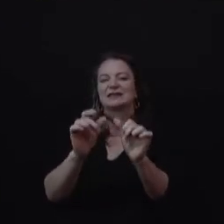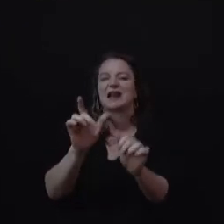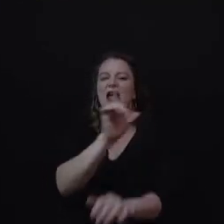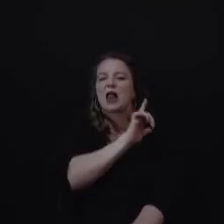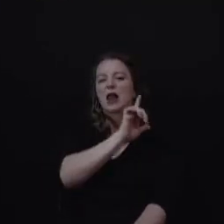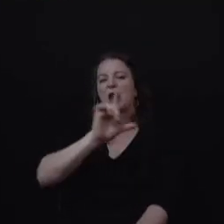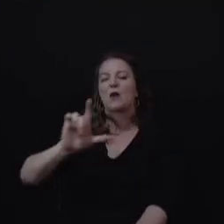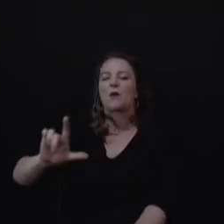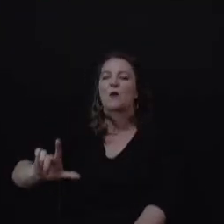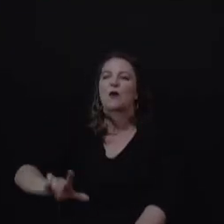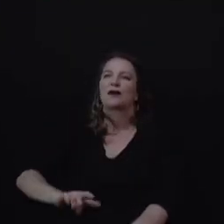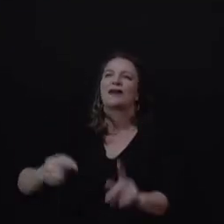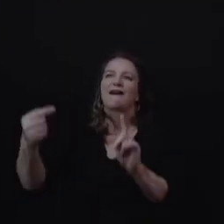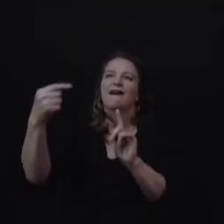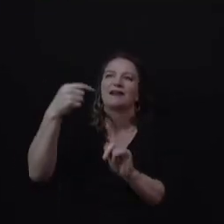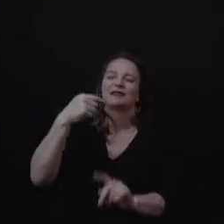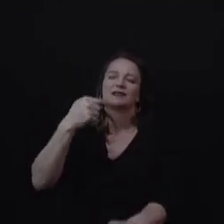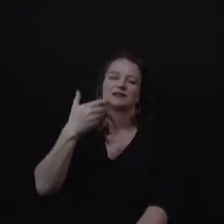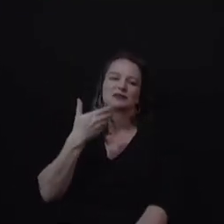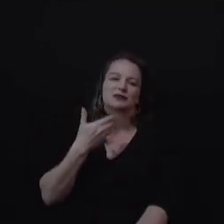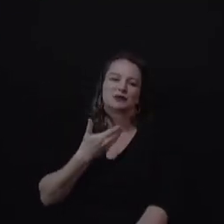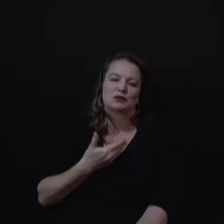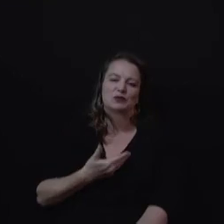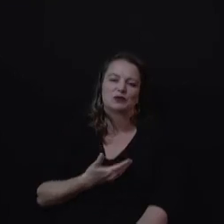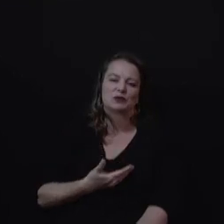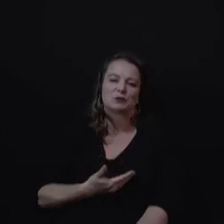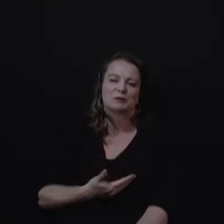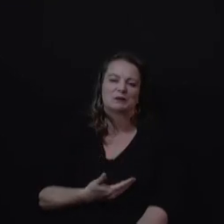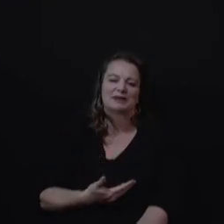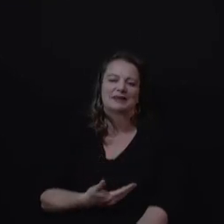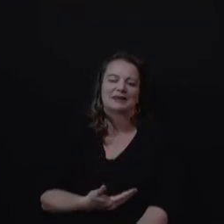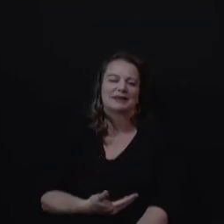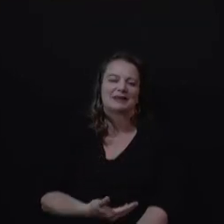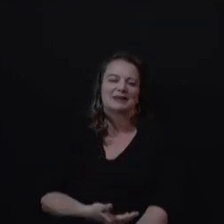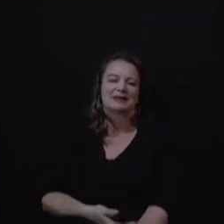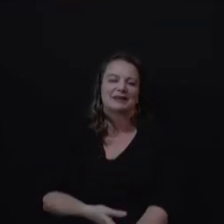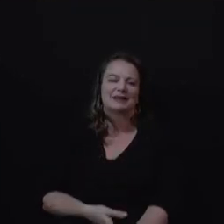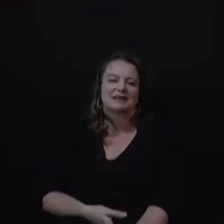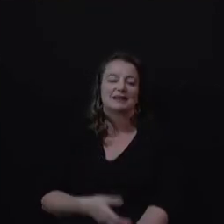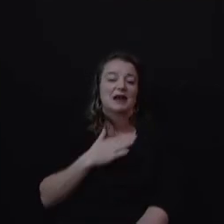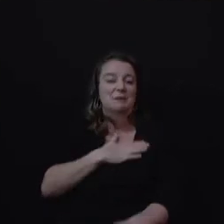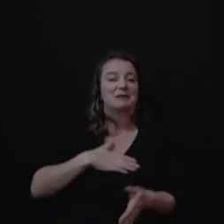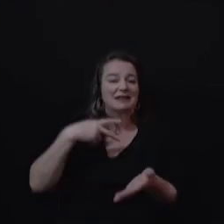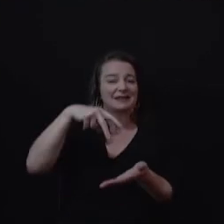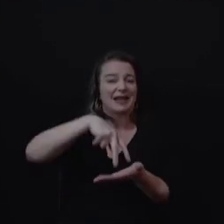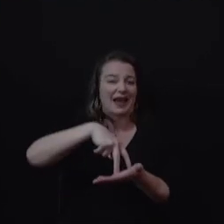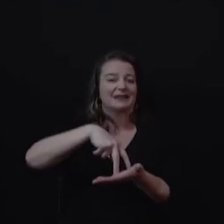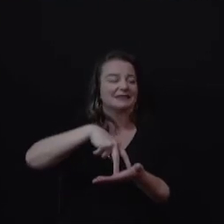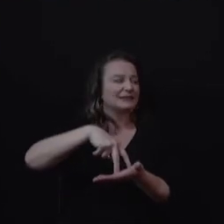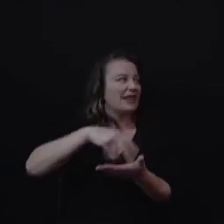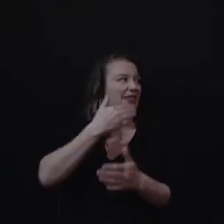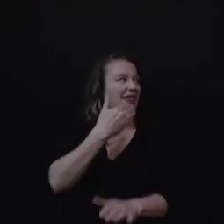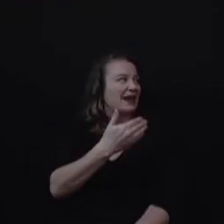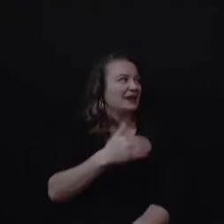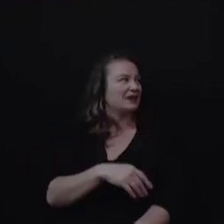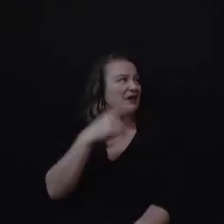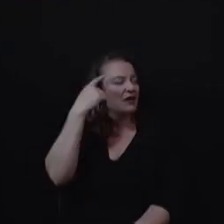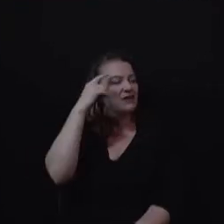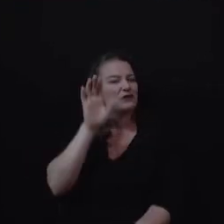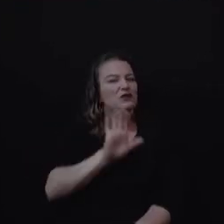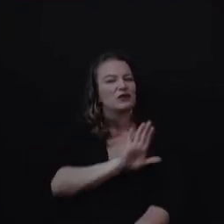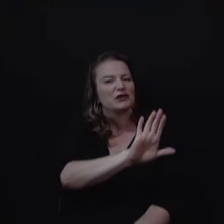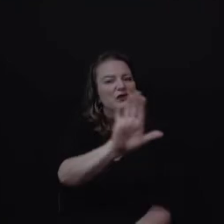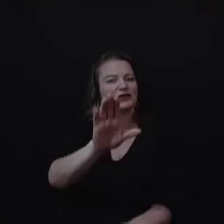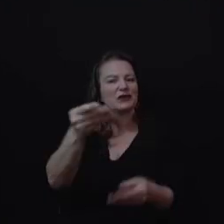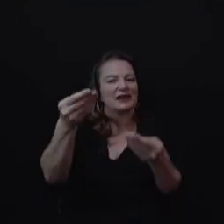faithfulness, Lord, unto me. Would you stand? Thank you for your giving.